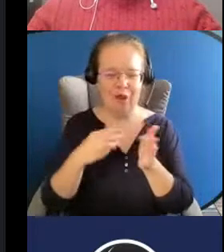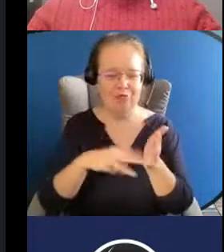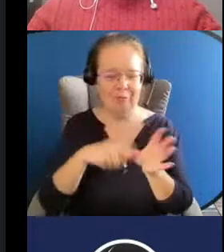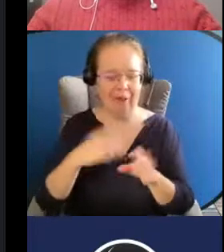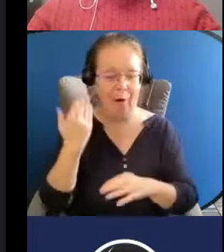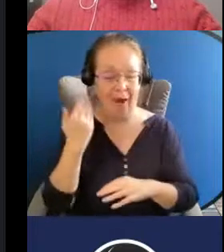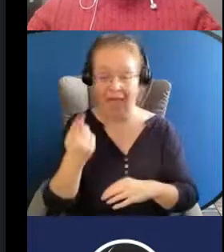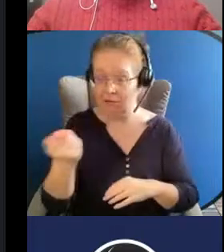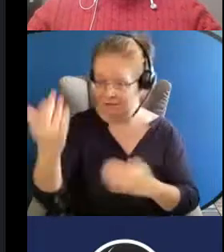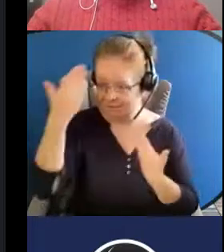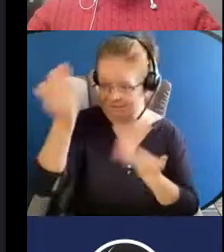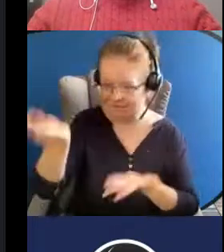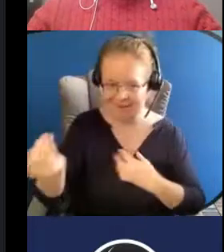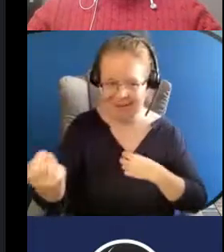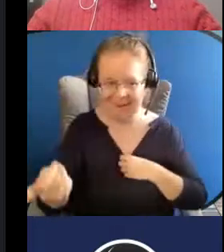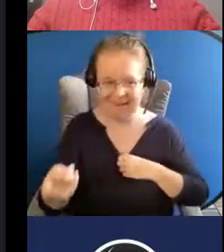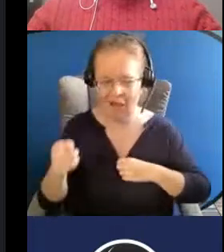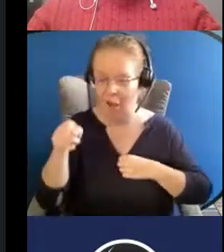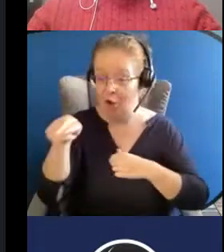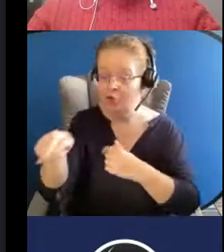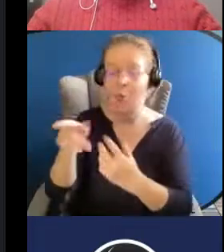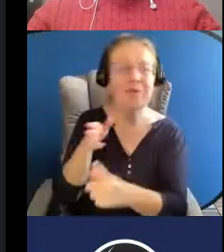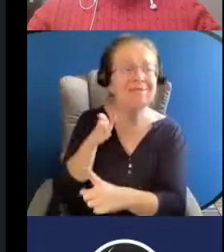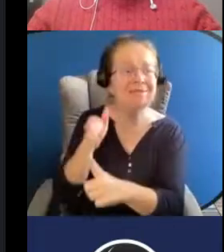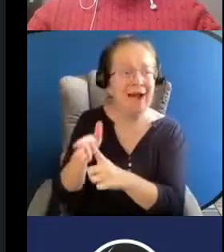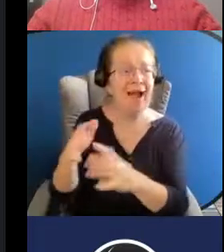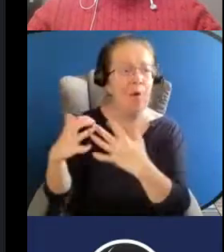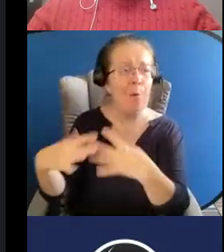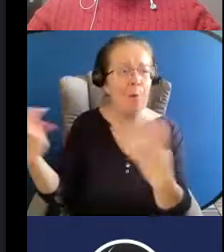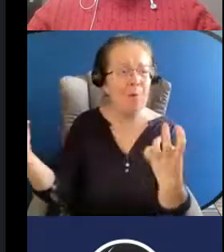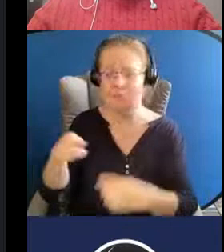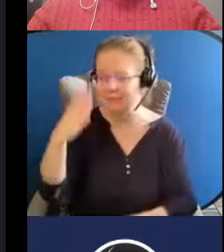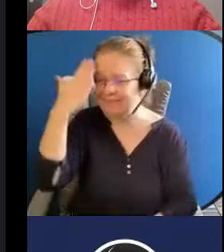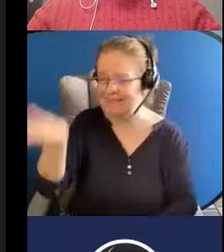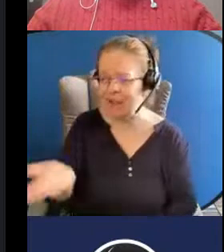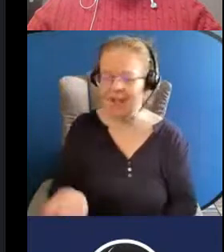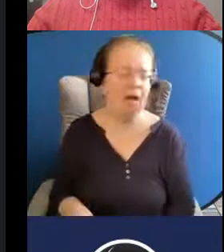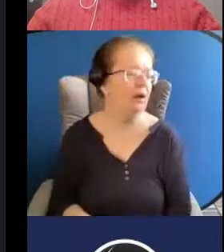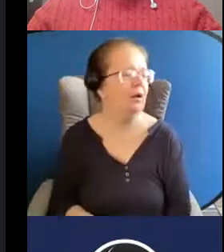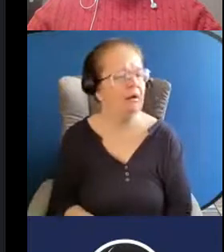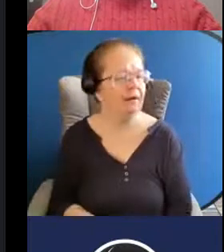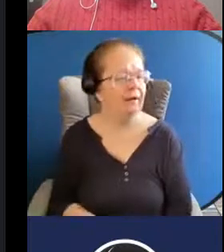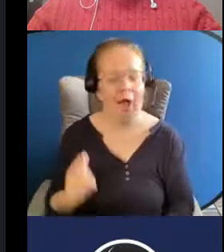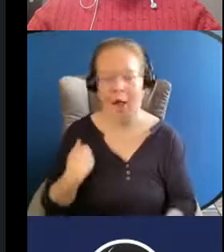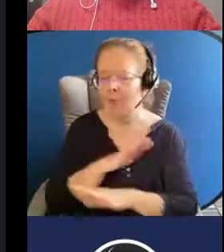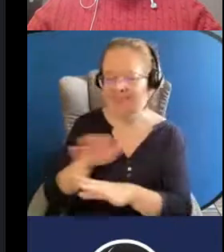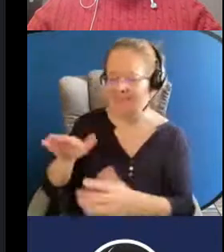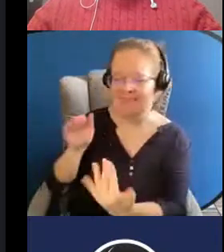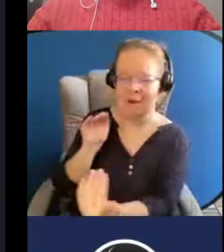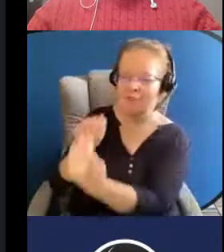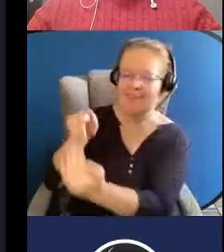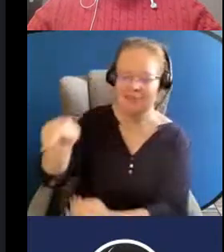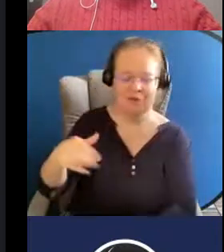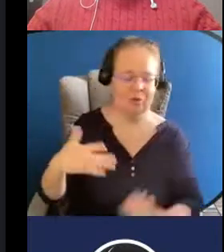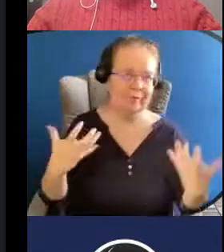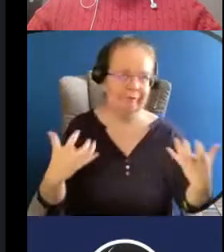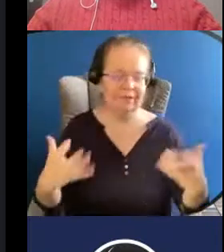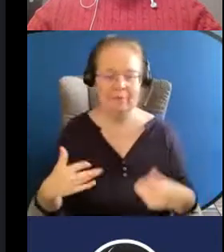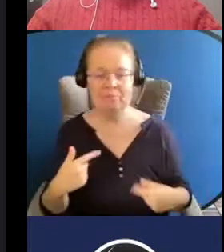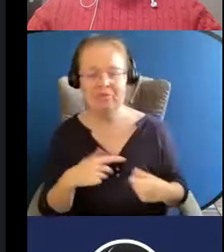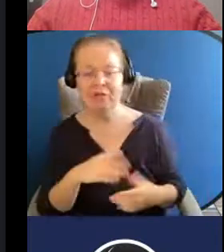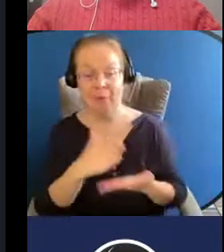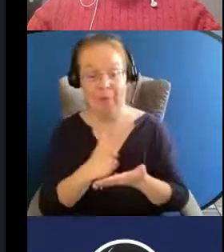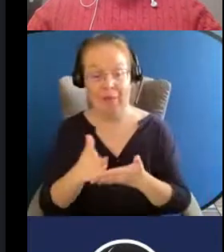about it, and frankly, honestly, you're like the target audience for the Surface Adaptive Kit, and we didn't manage to reach you. So part of this is